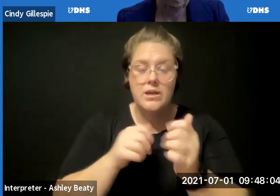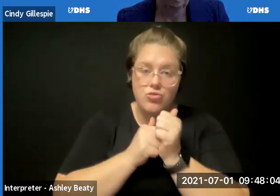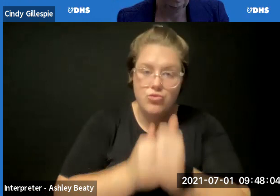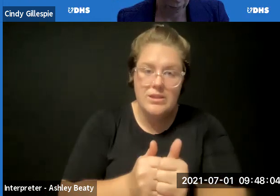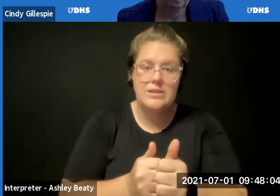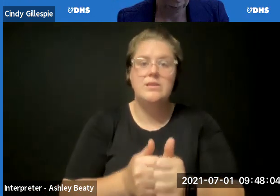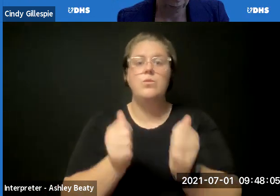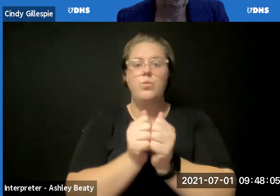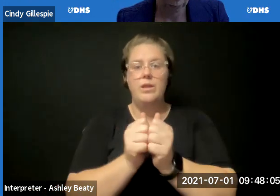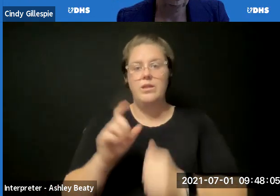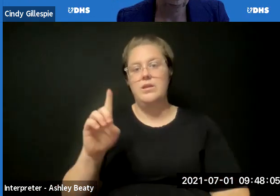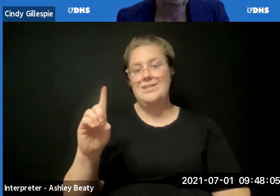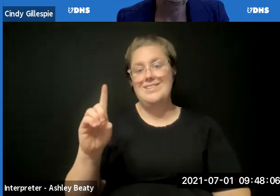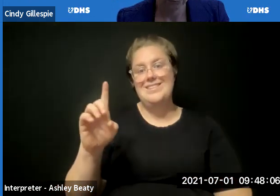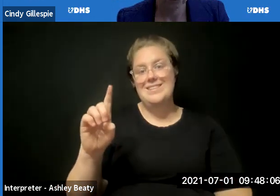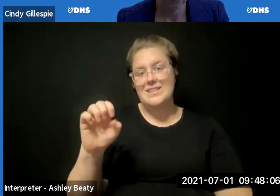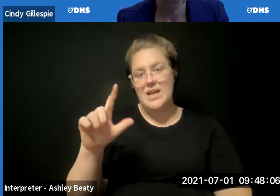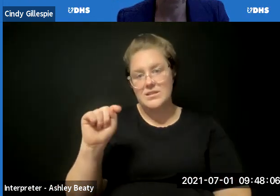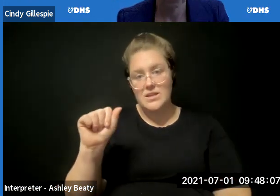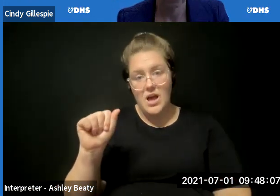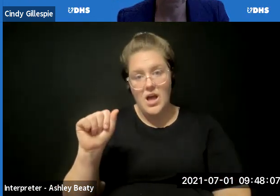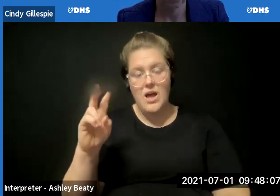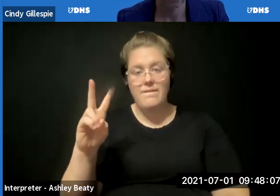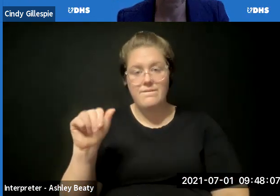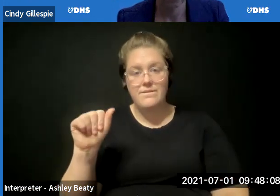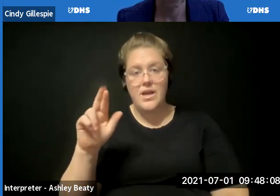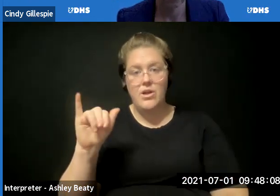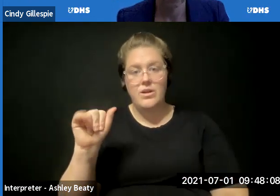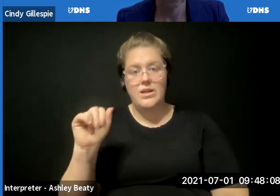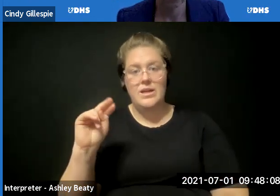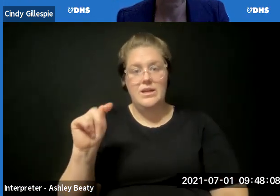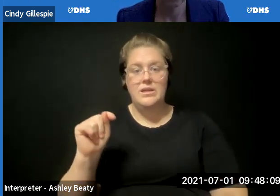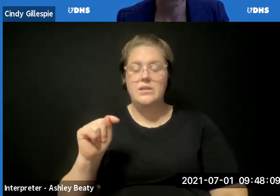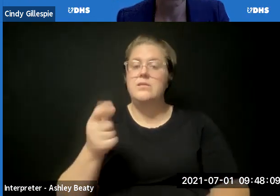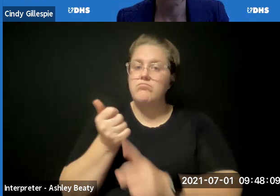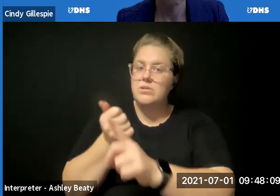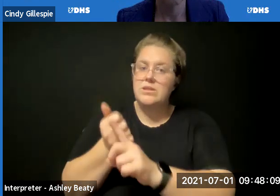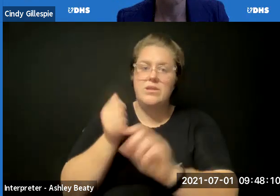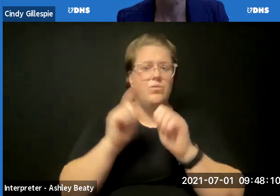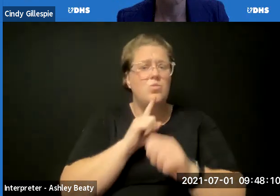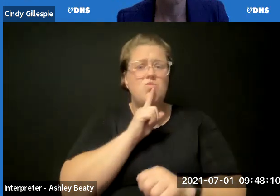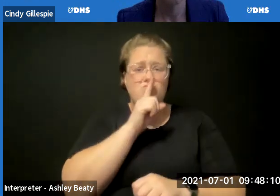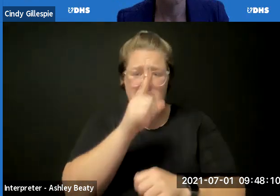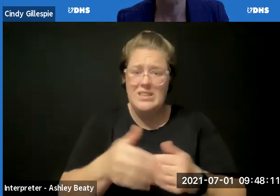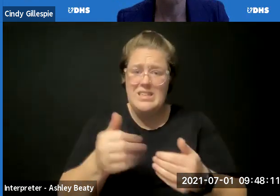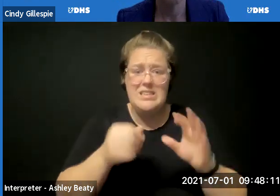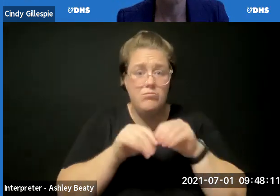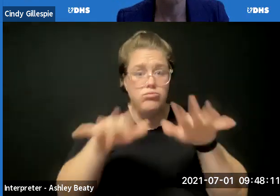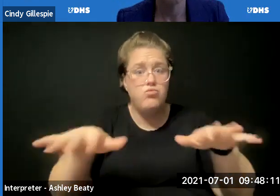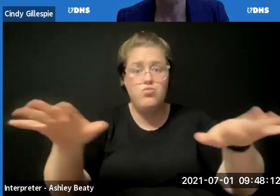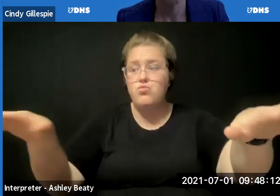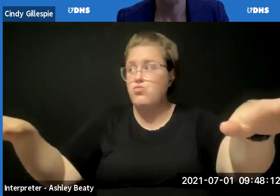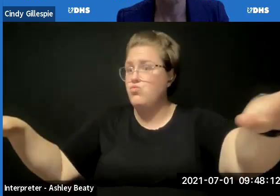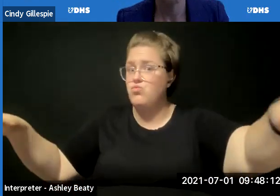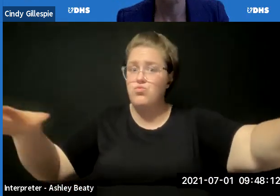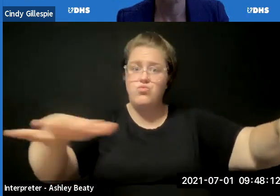has shown that the Delta variant is being much more transmittable, also gets around a few of